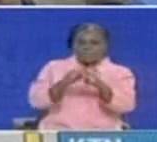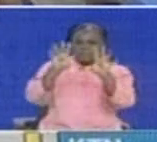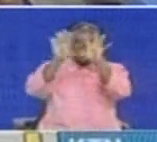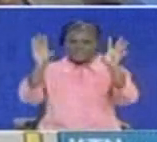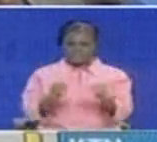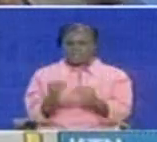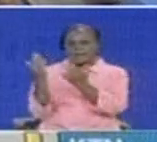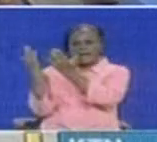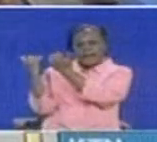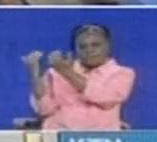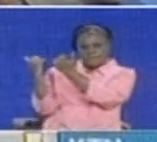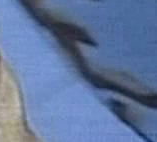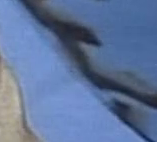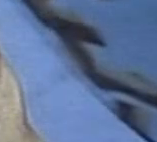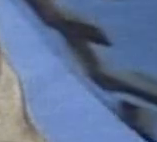statements. Stay tuned.